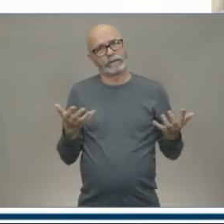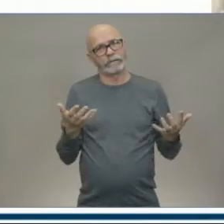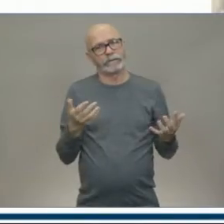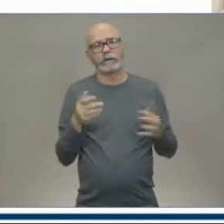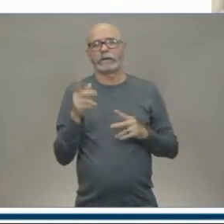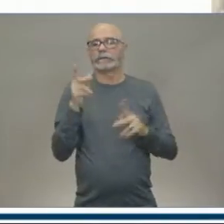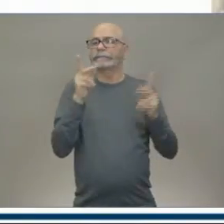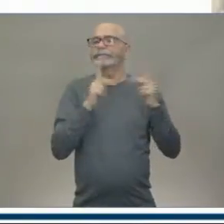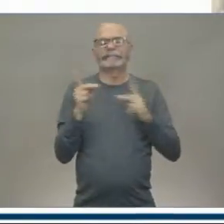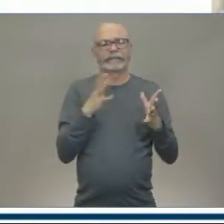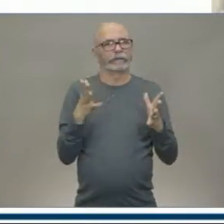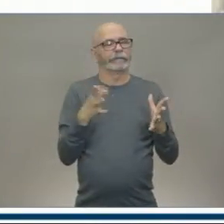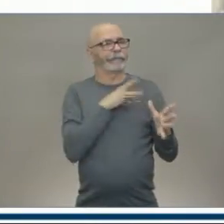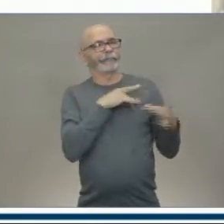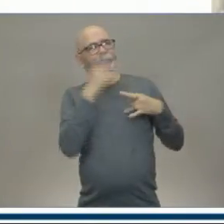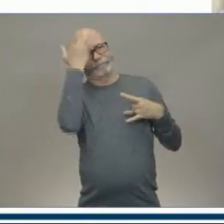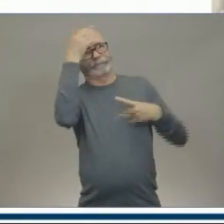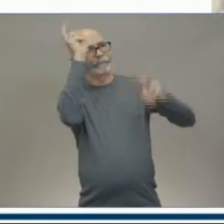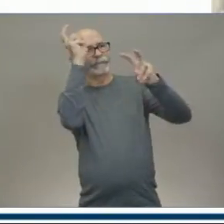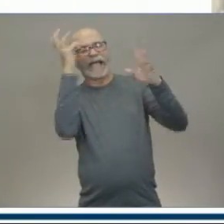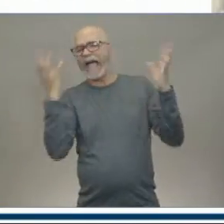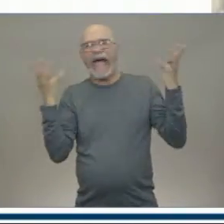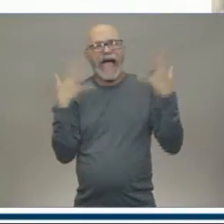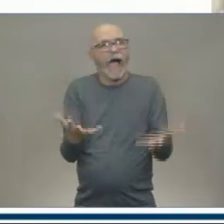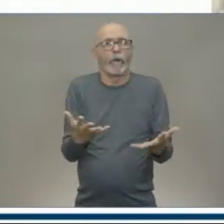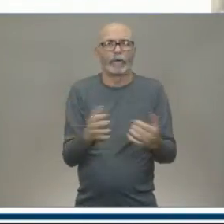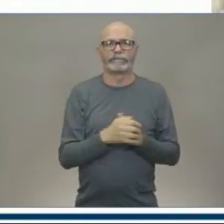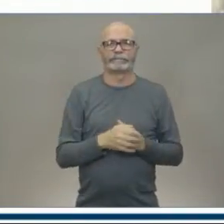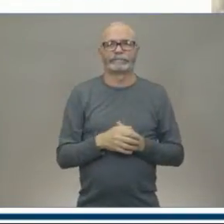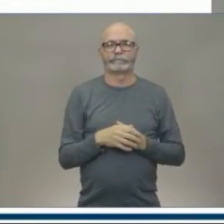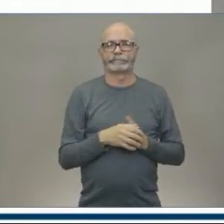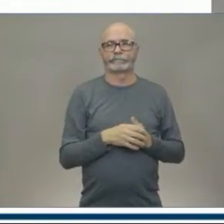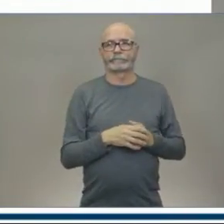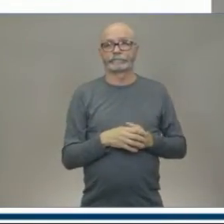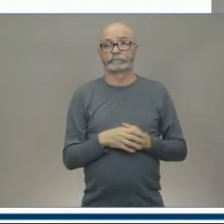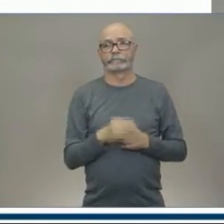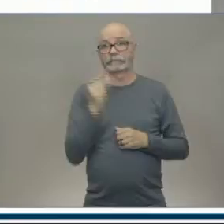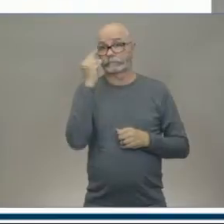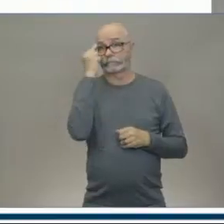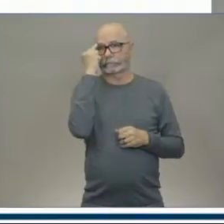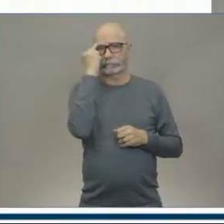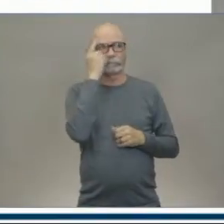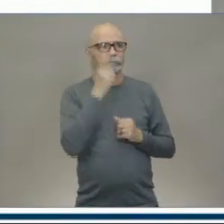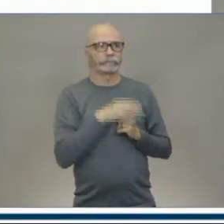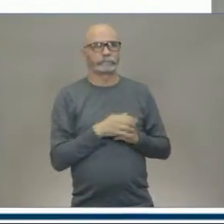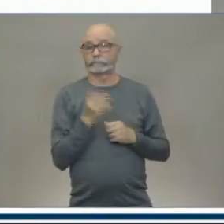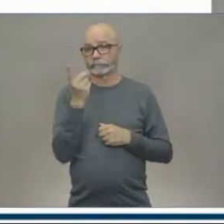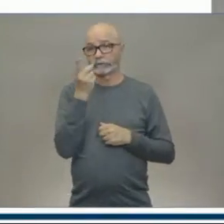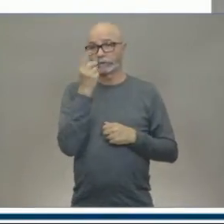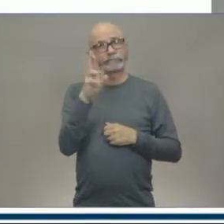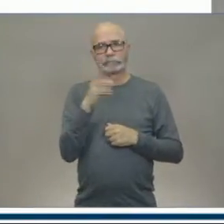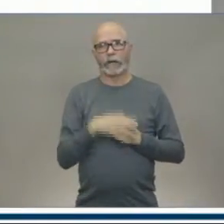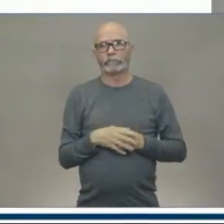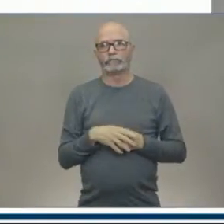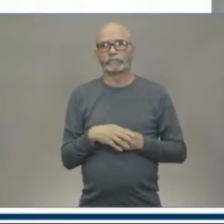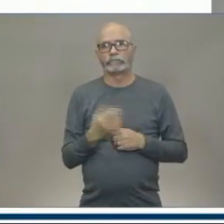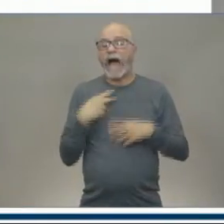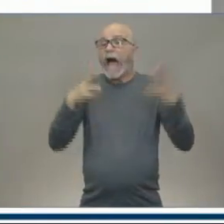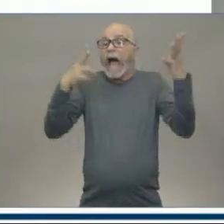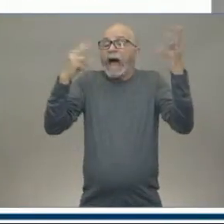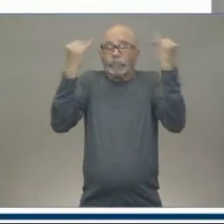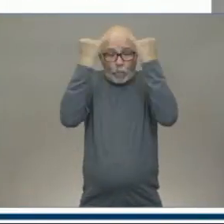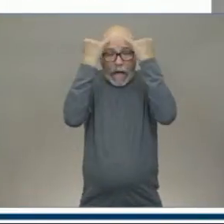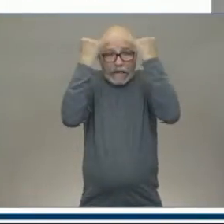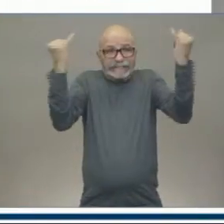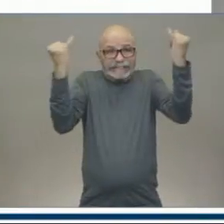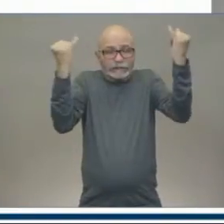with those schools contracted So the there's two disease? things there. We don't know for sure. What we do is have a person who's a case, that we go their